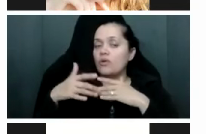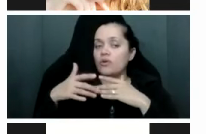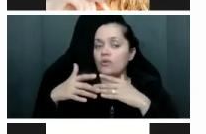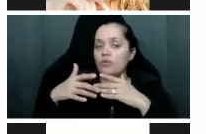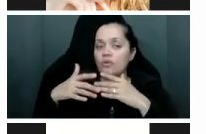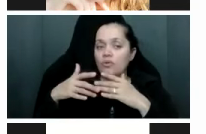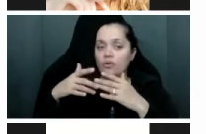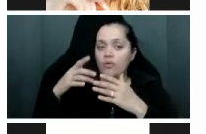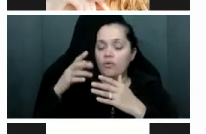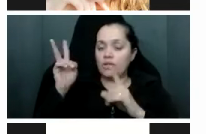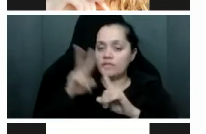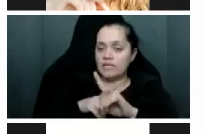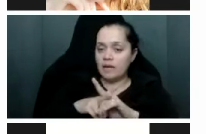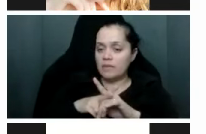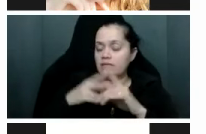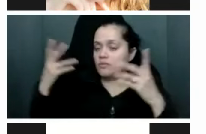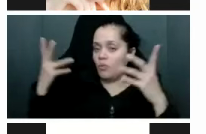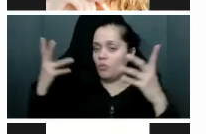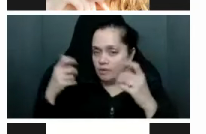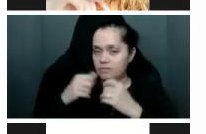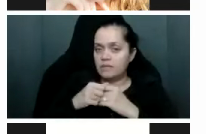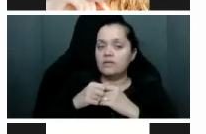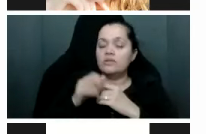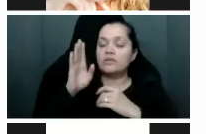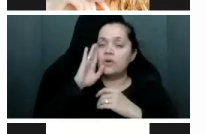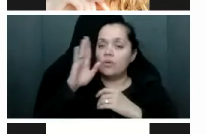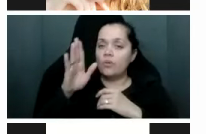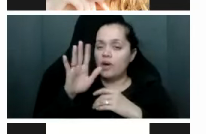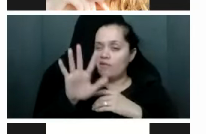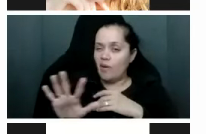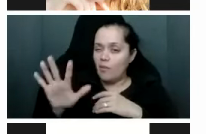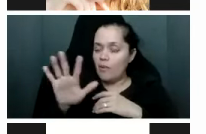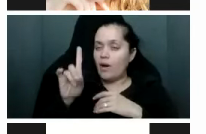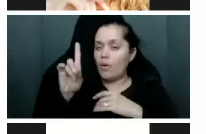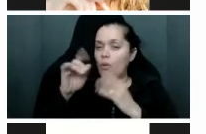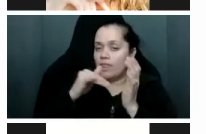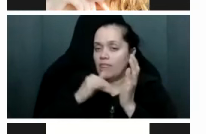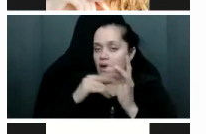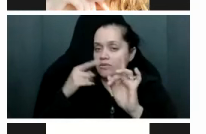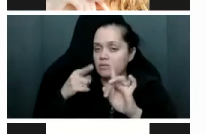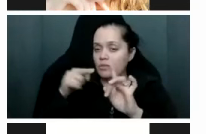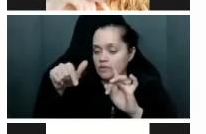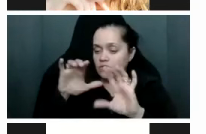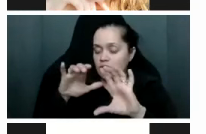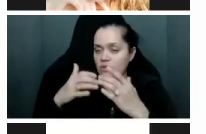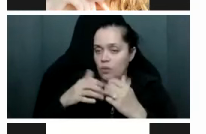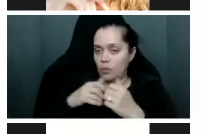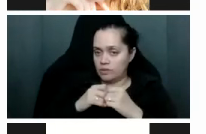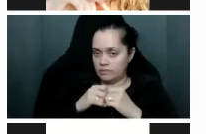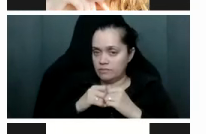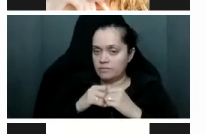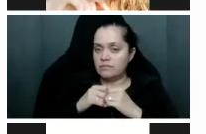are the assignments? So there will be about 1,000 points for this semester.